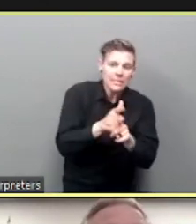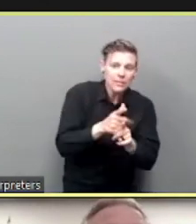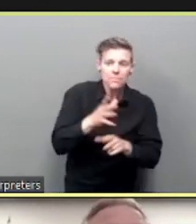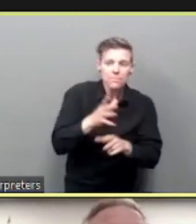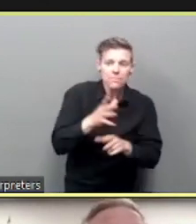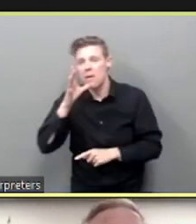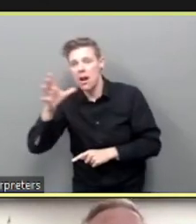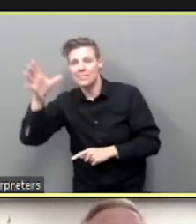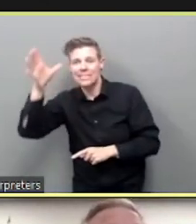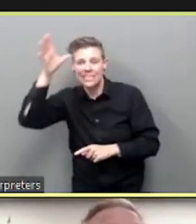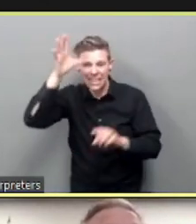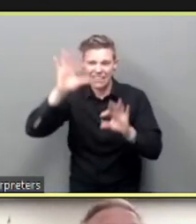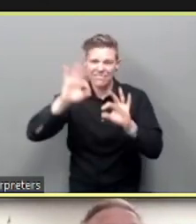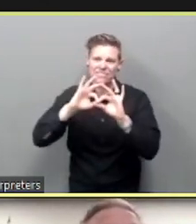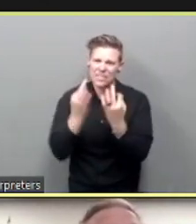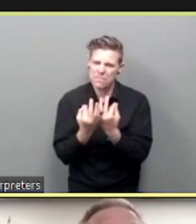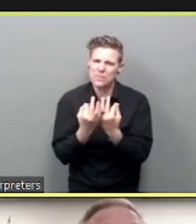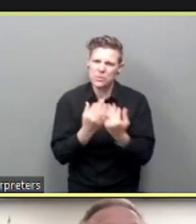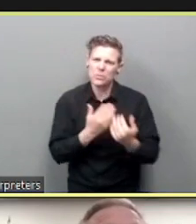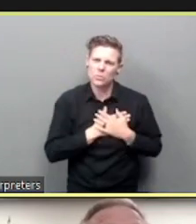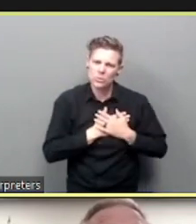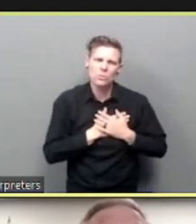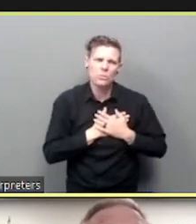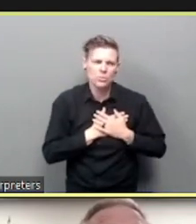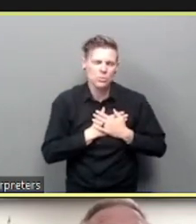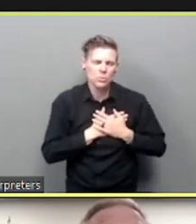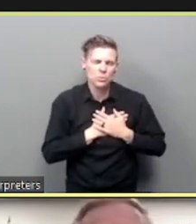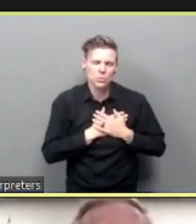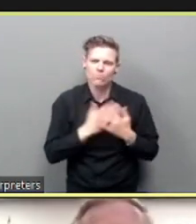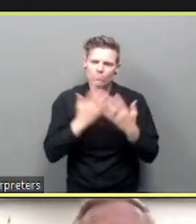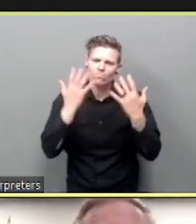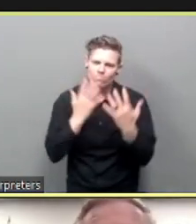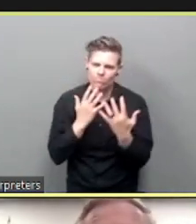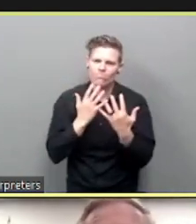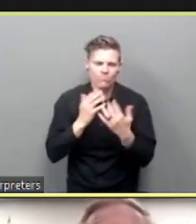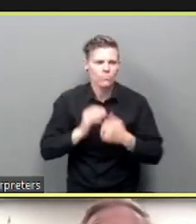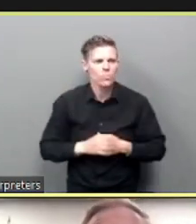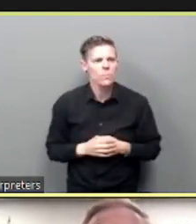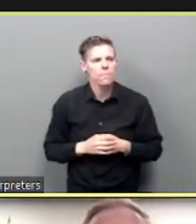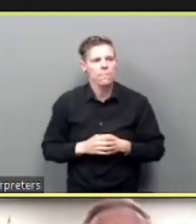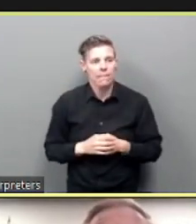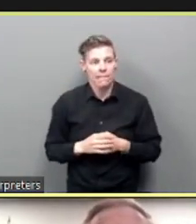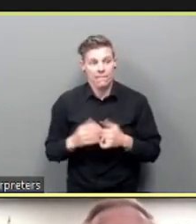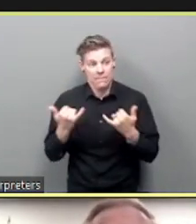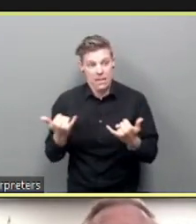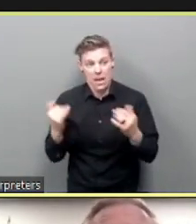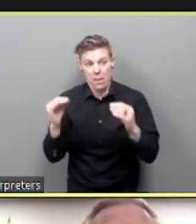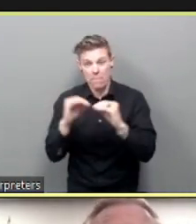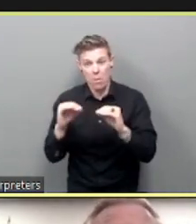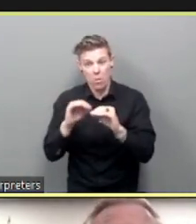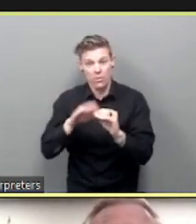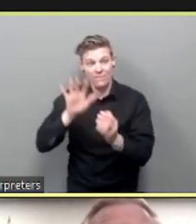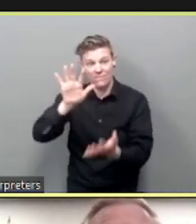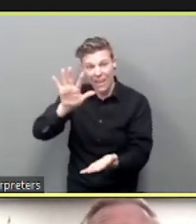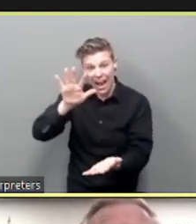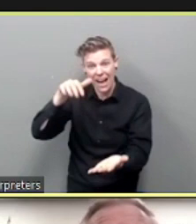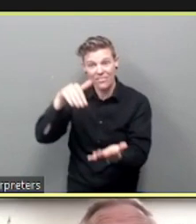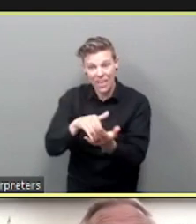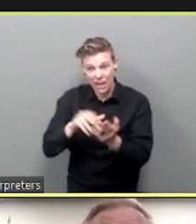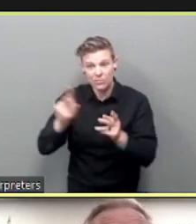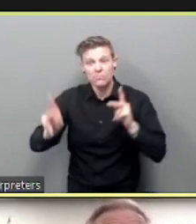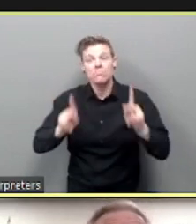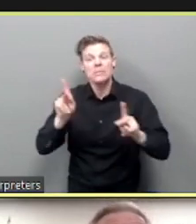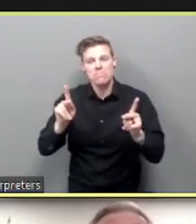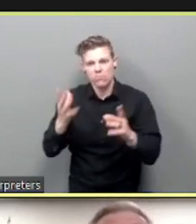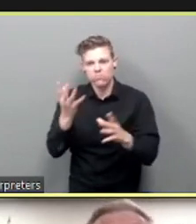And so, and we have also passed the 5,000 number of people